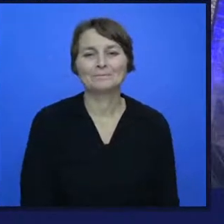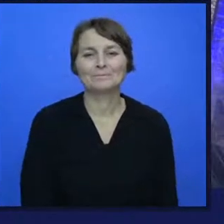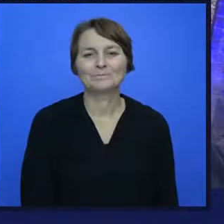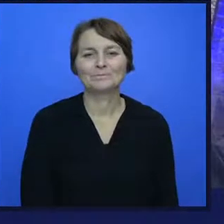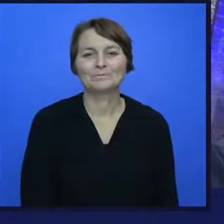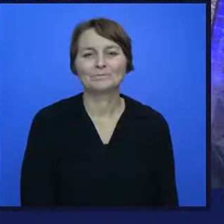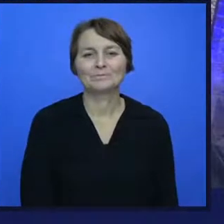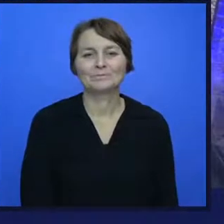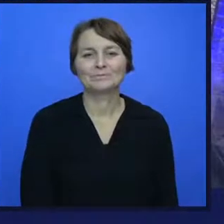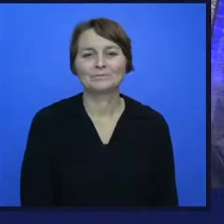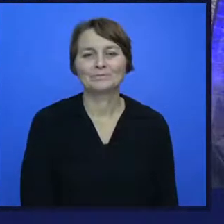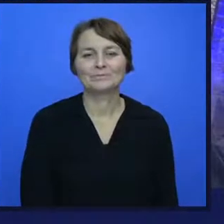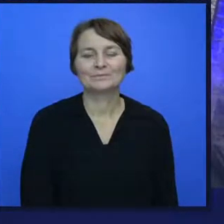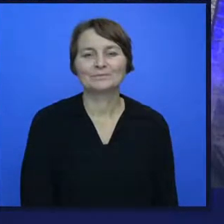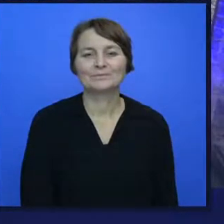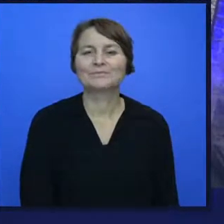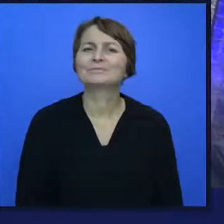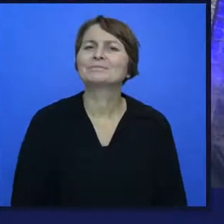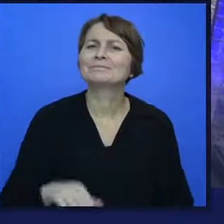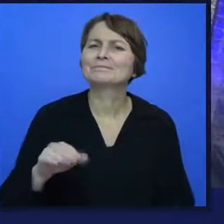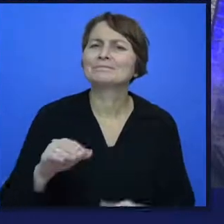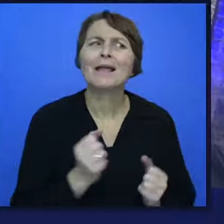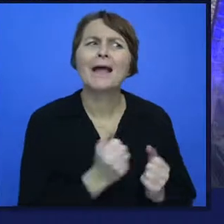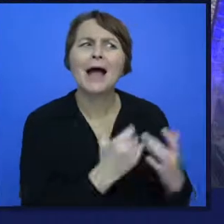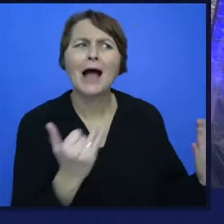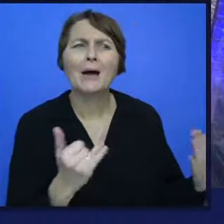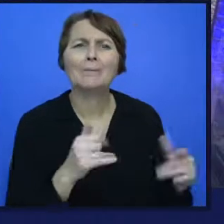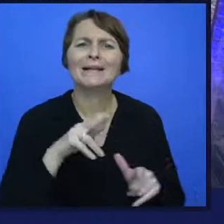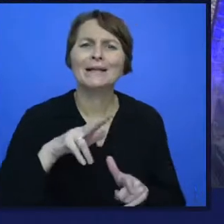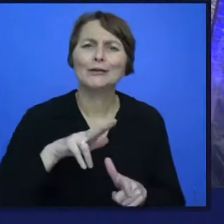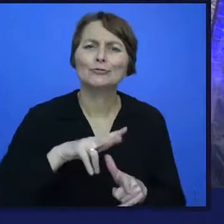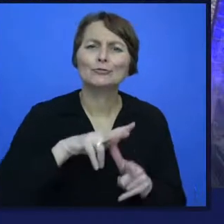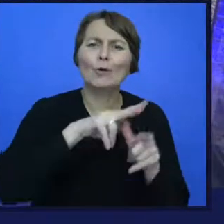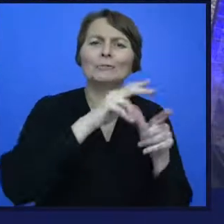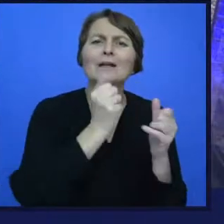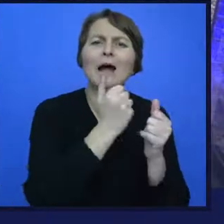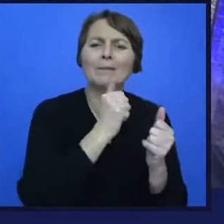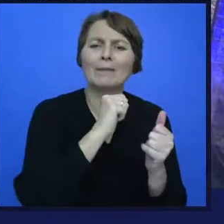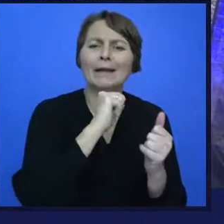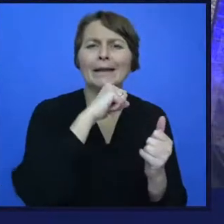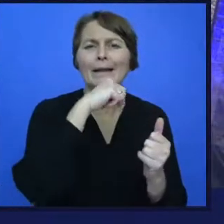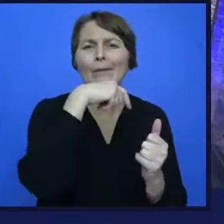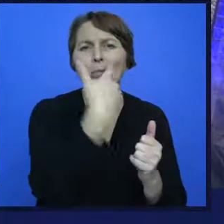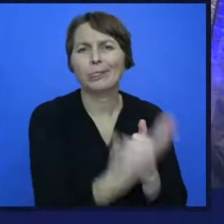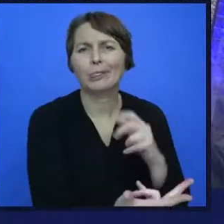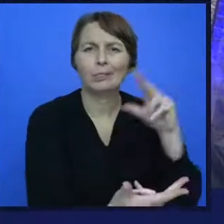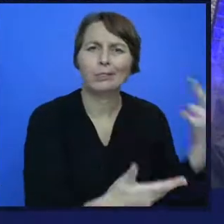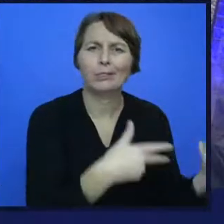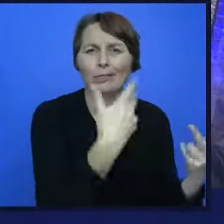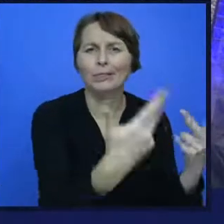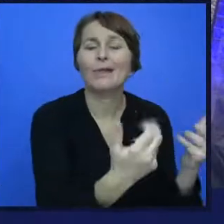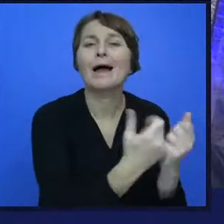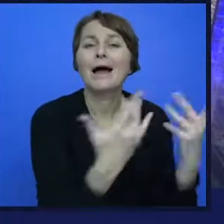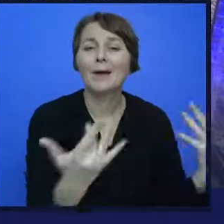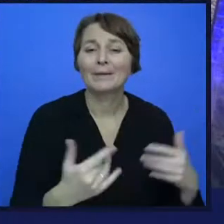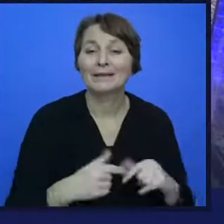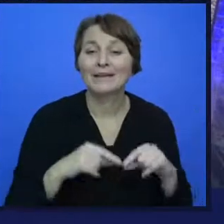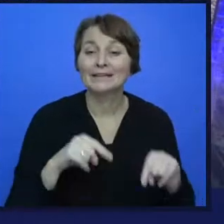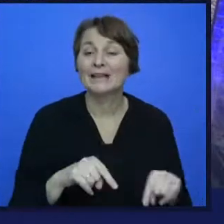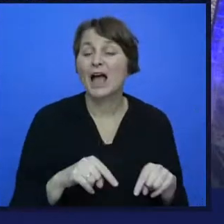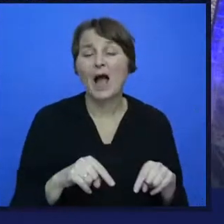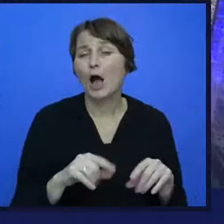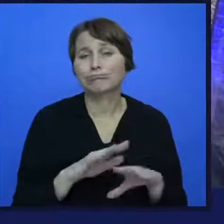How many drones did you break, Anthony? Oh, too many. My drones are now made of foam, so they don't break.